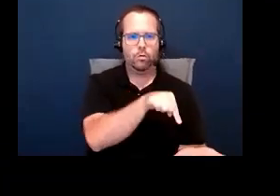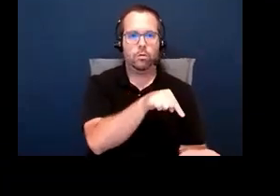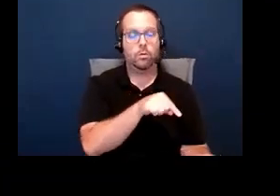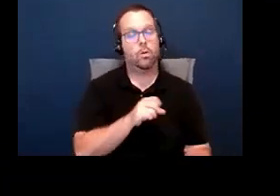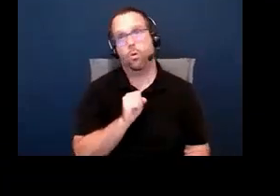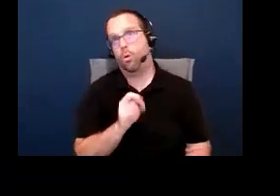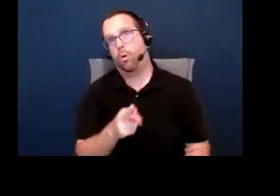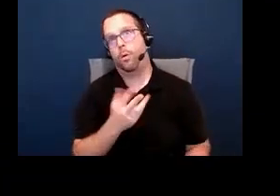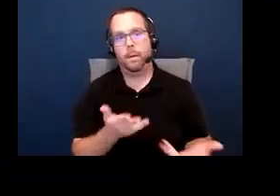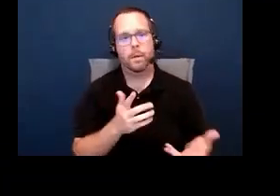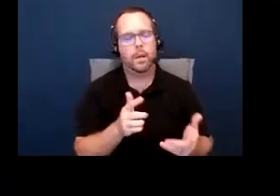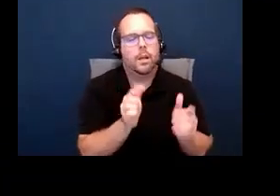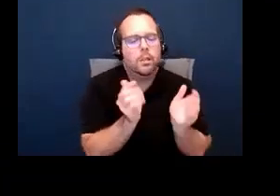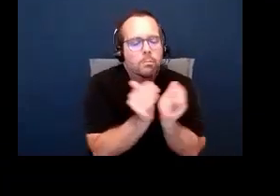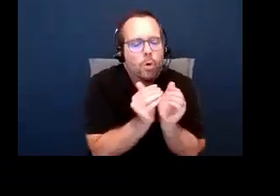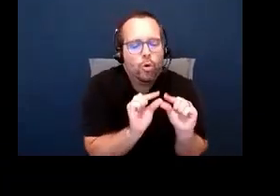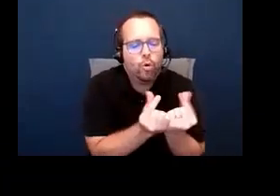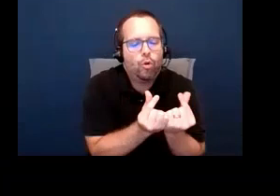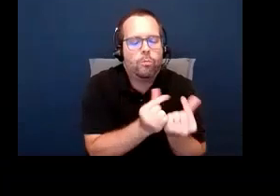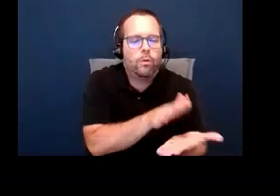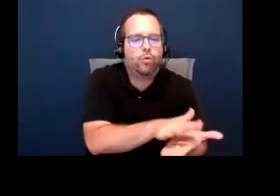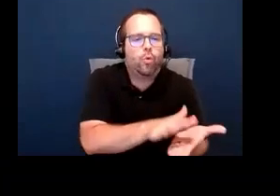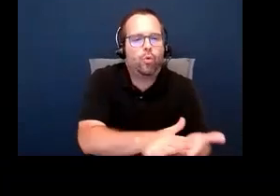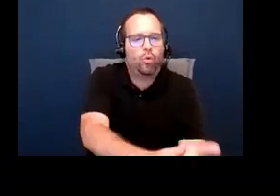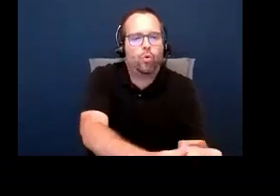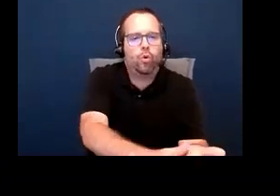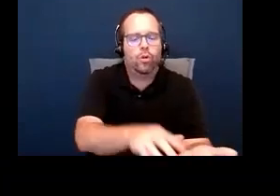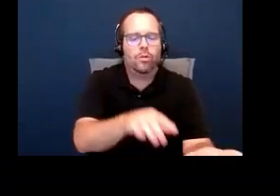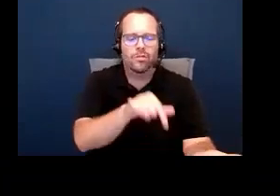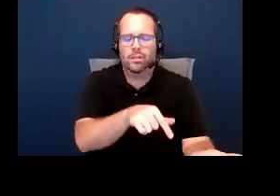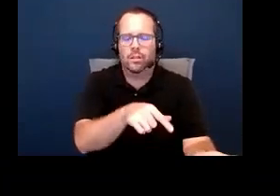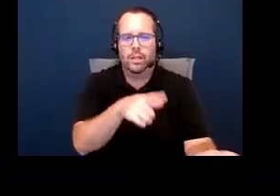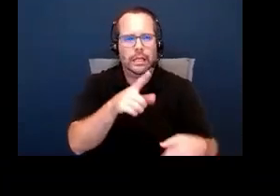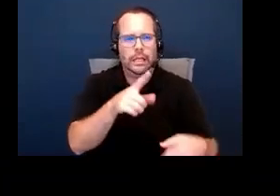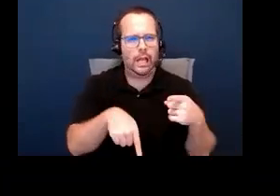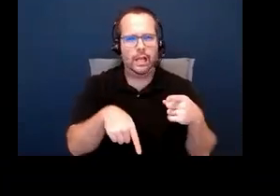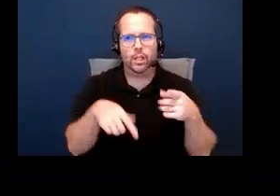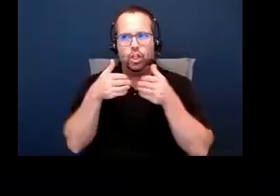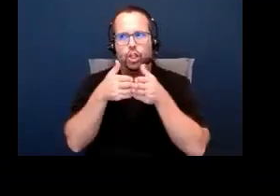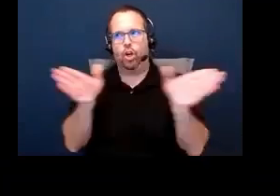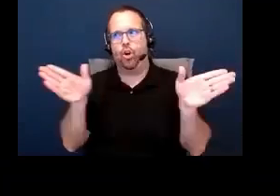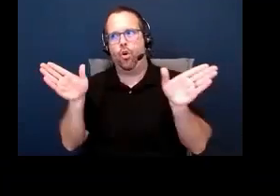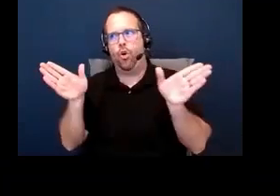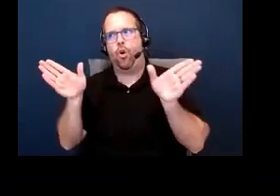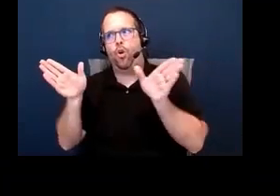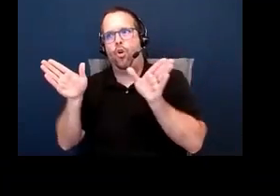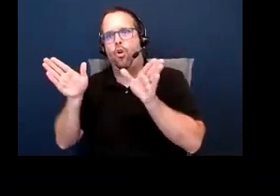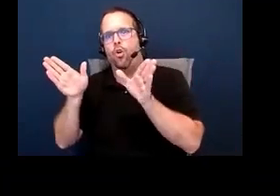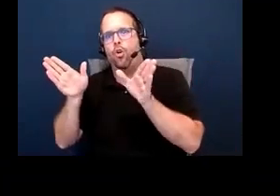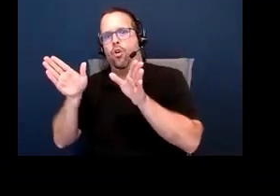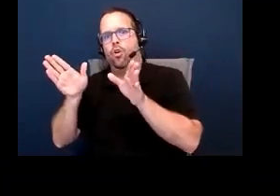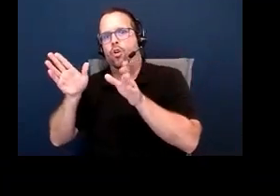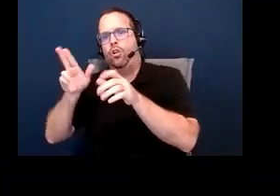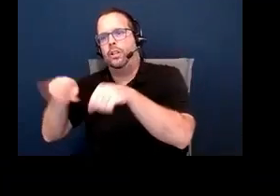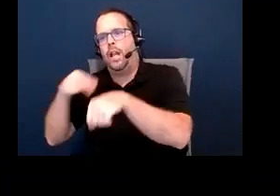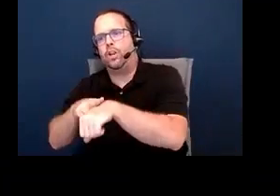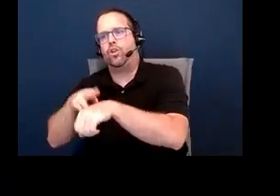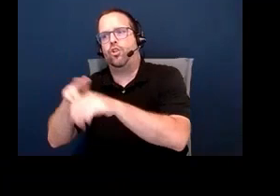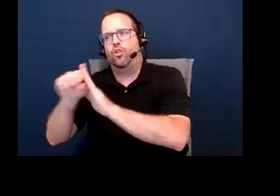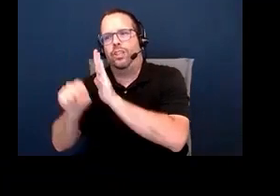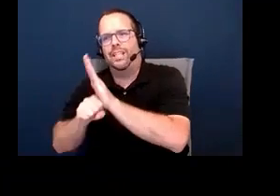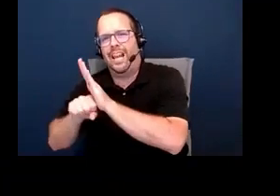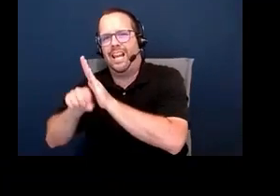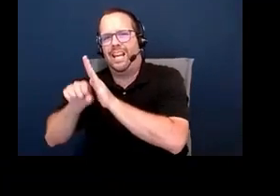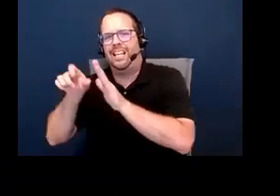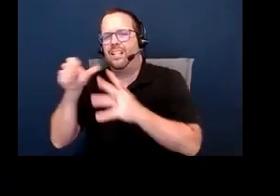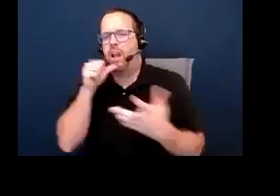schools, but yet we can't generalize to the state or nationally.